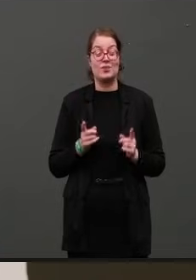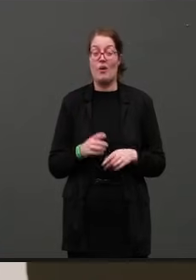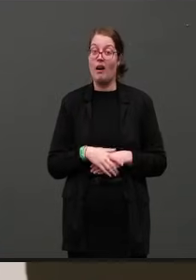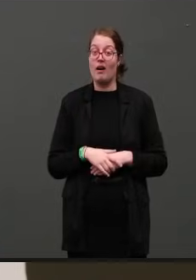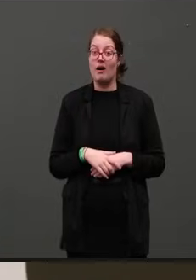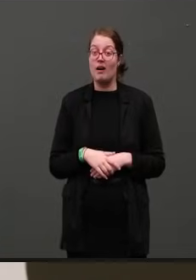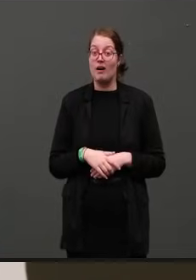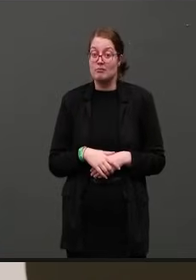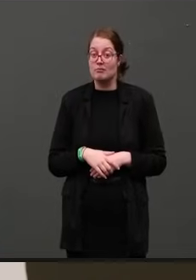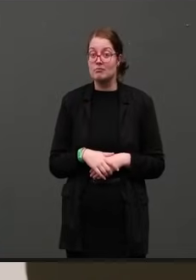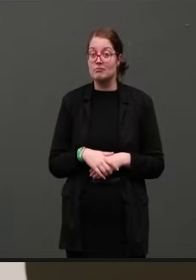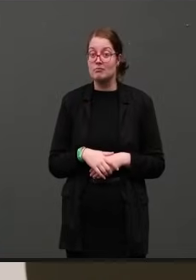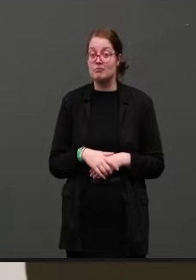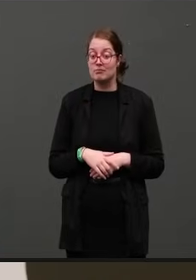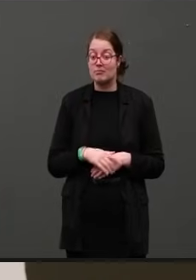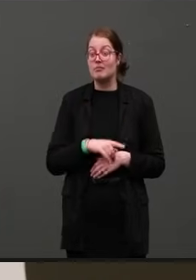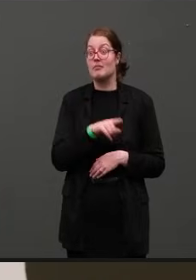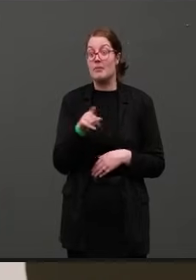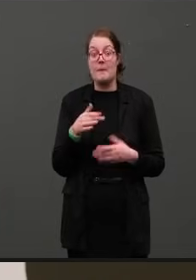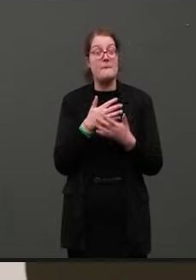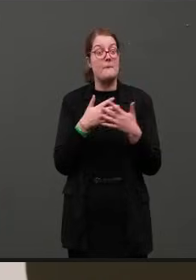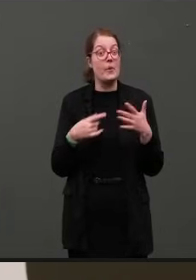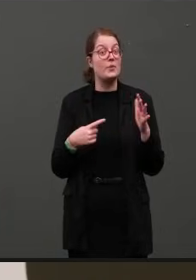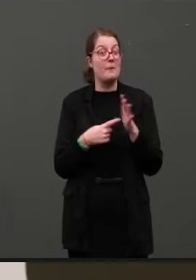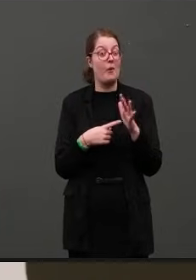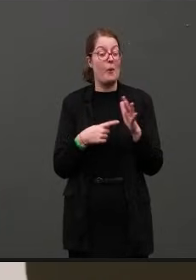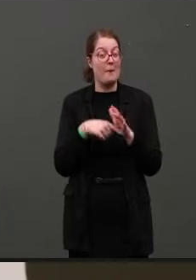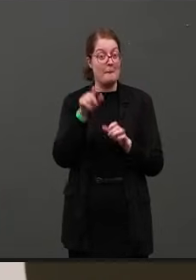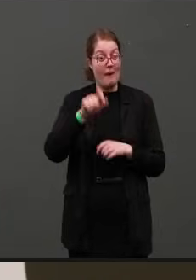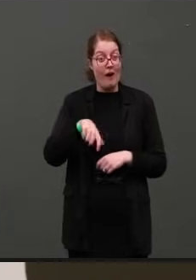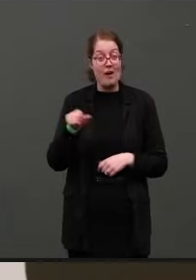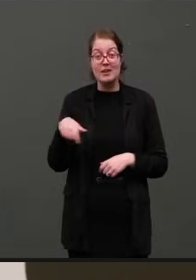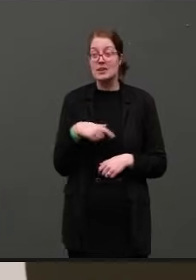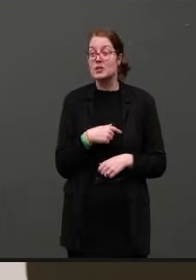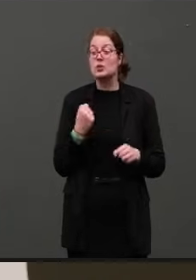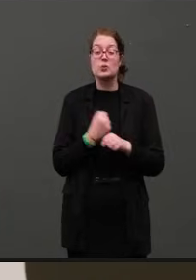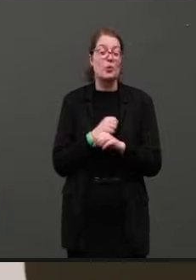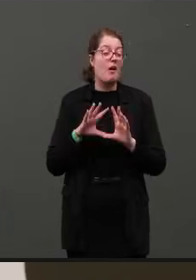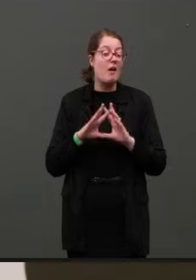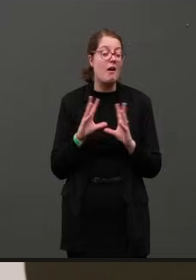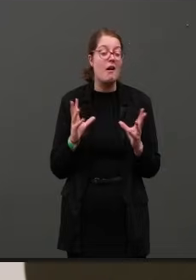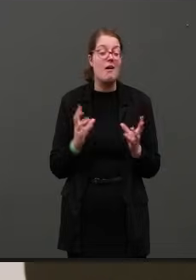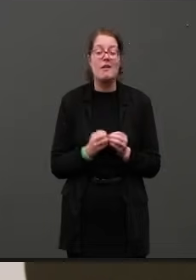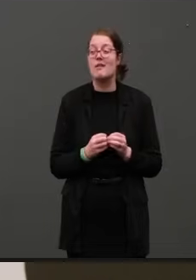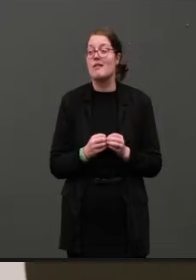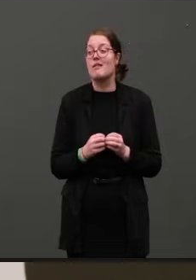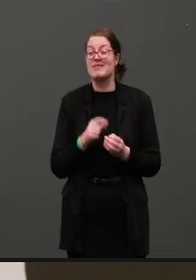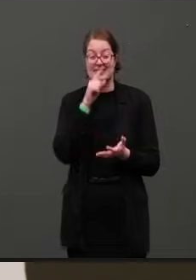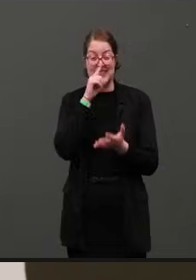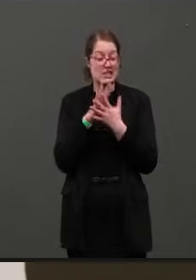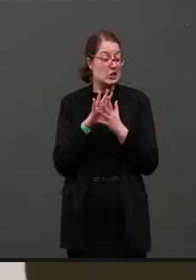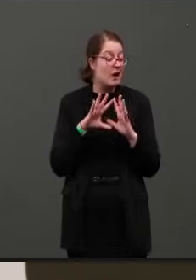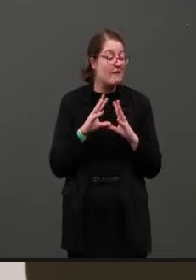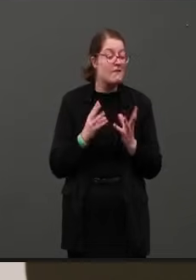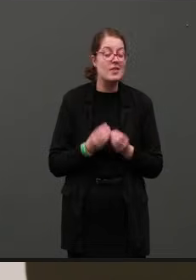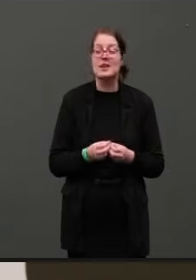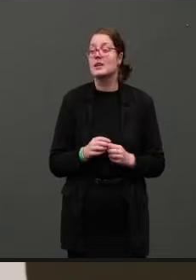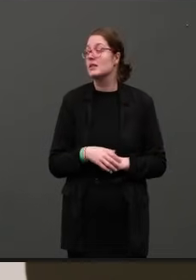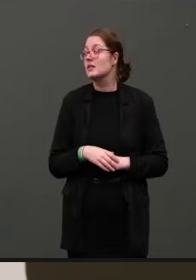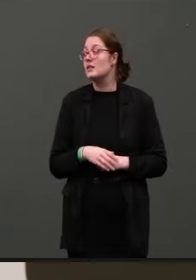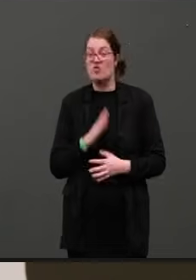them the most important person. Let them do all the things and make all the decisions. Is it realistic? Hell